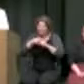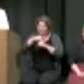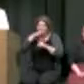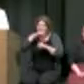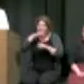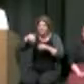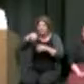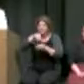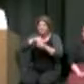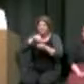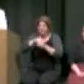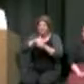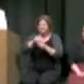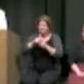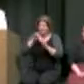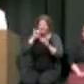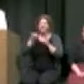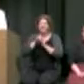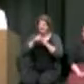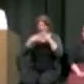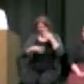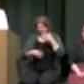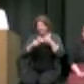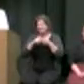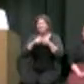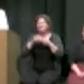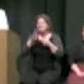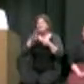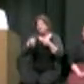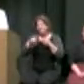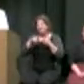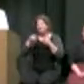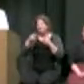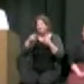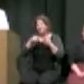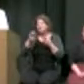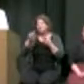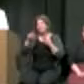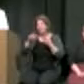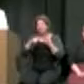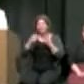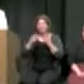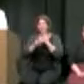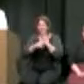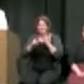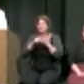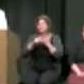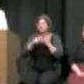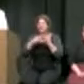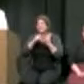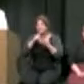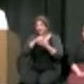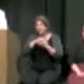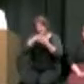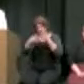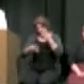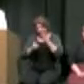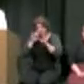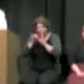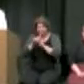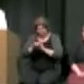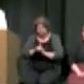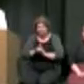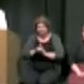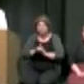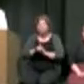so that's where they identified the PCBs, the PHs, oil and grease, as well as heavy metals. And it's really